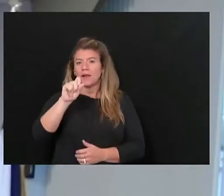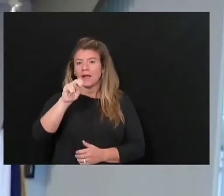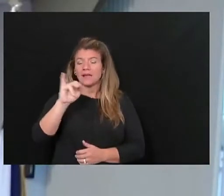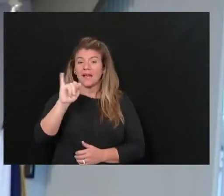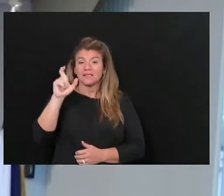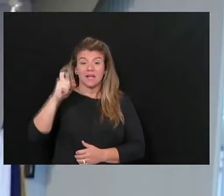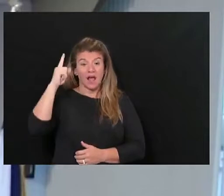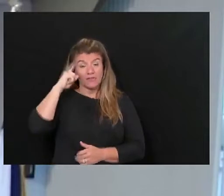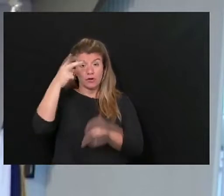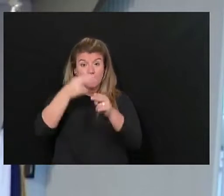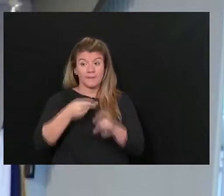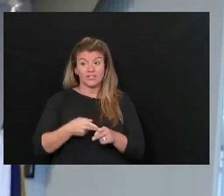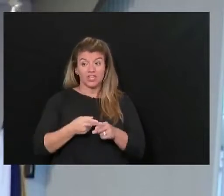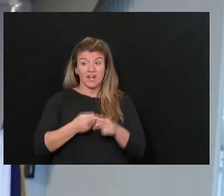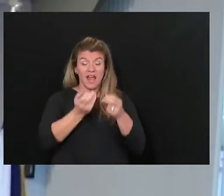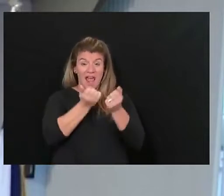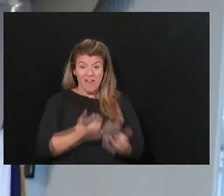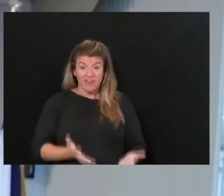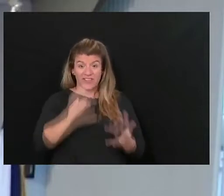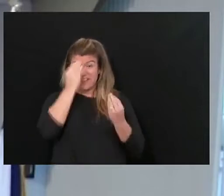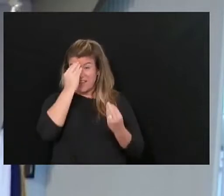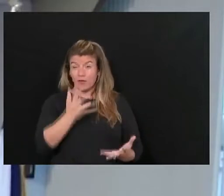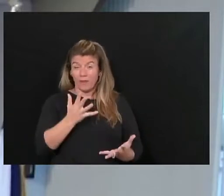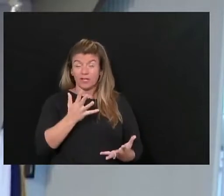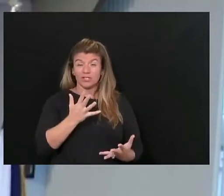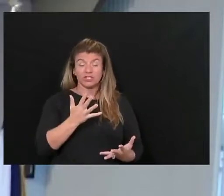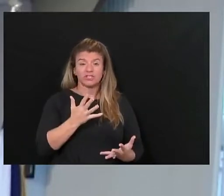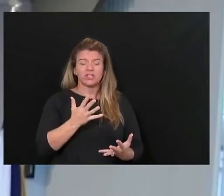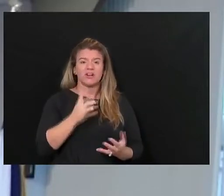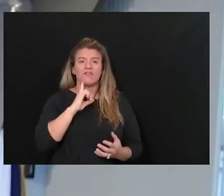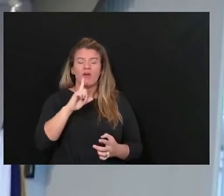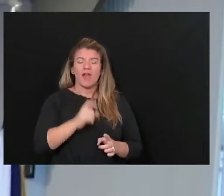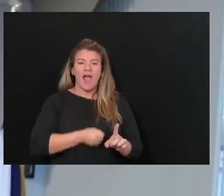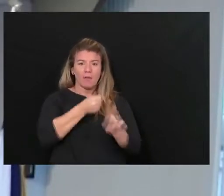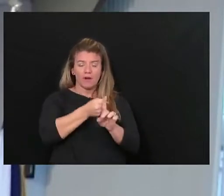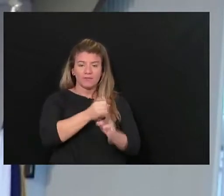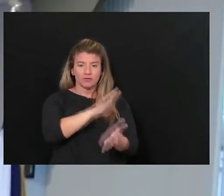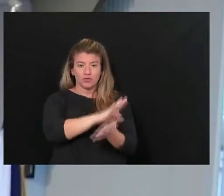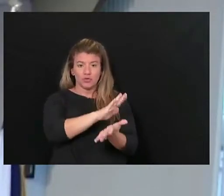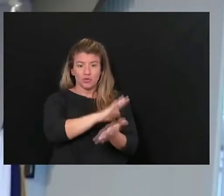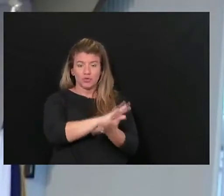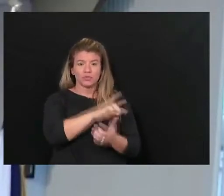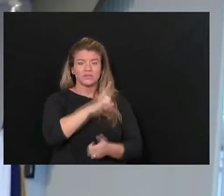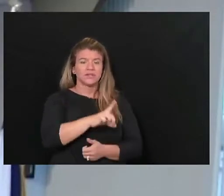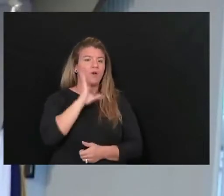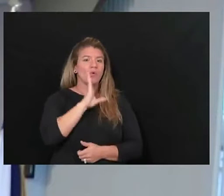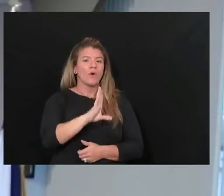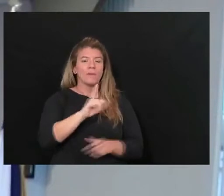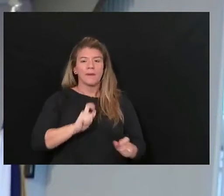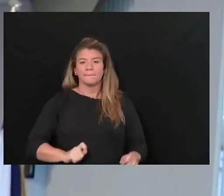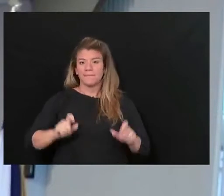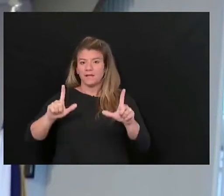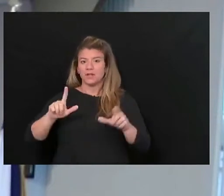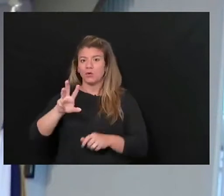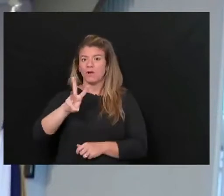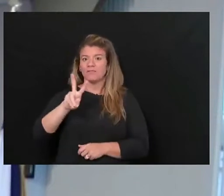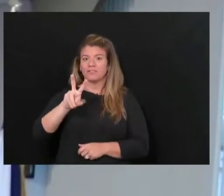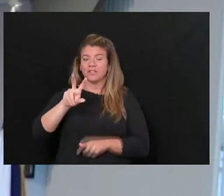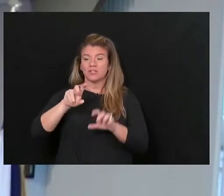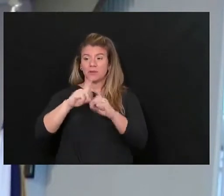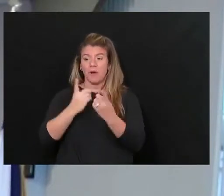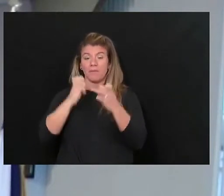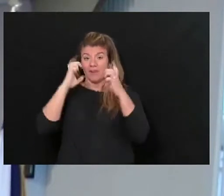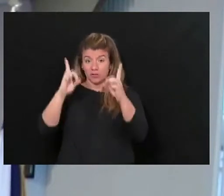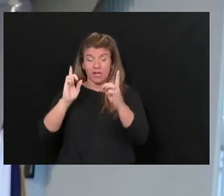mentioned, all the information and for the outbreaks for the schools will be on the West Virginia Department of Education